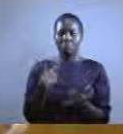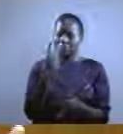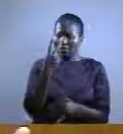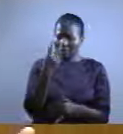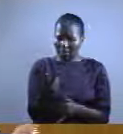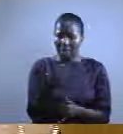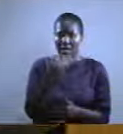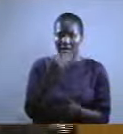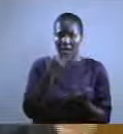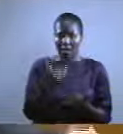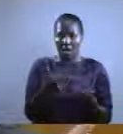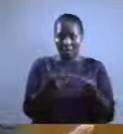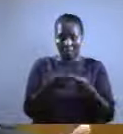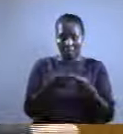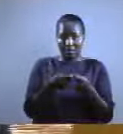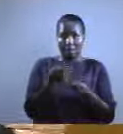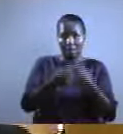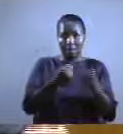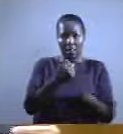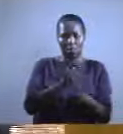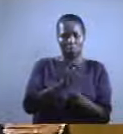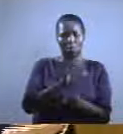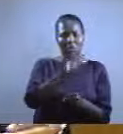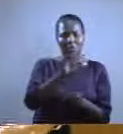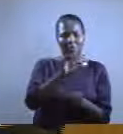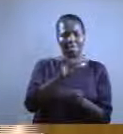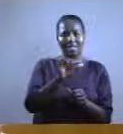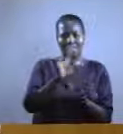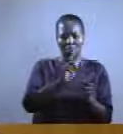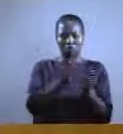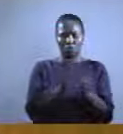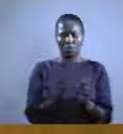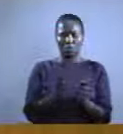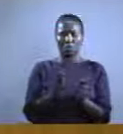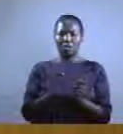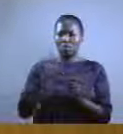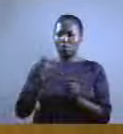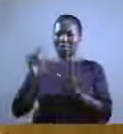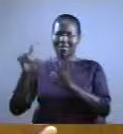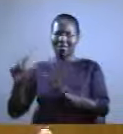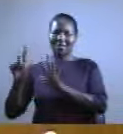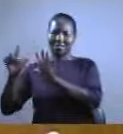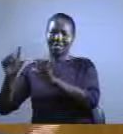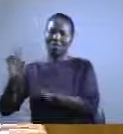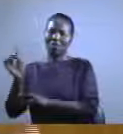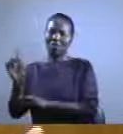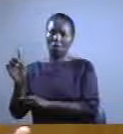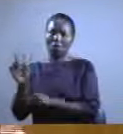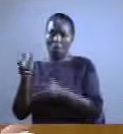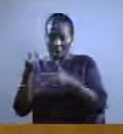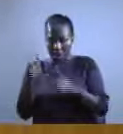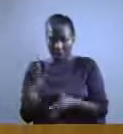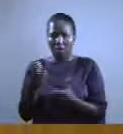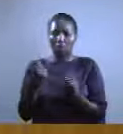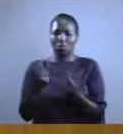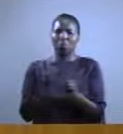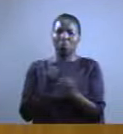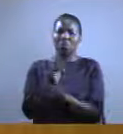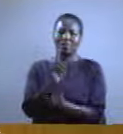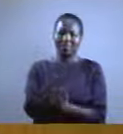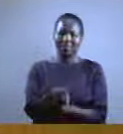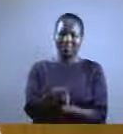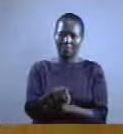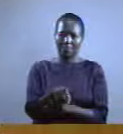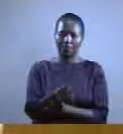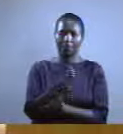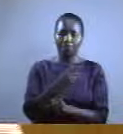review the incentive in 2015-16 rather than now having a clause that ineffectively ends it at that year. And